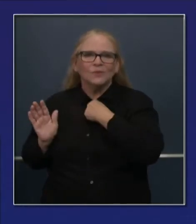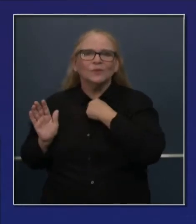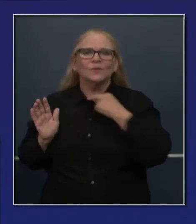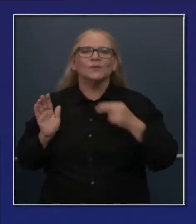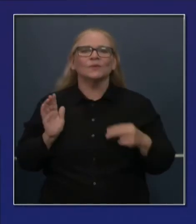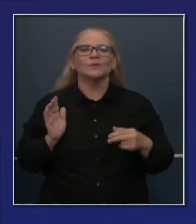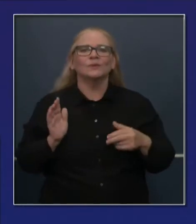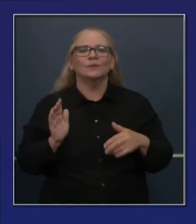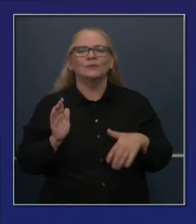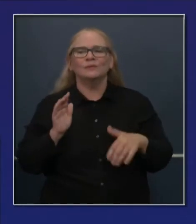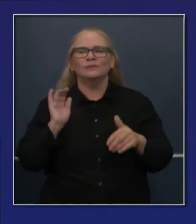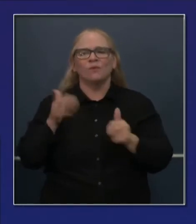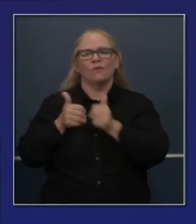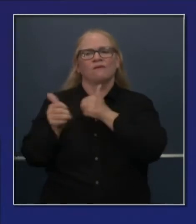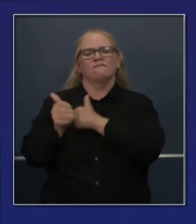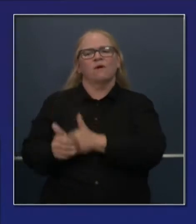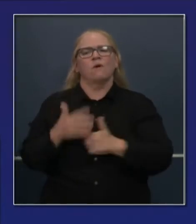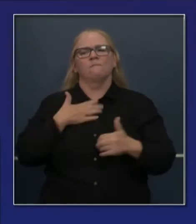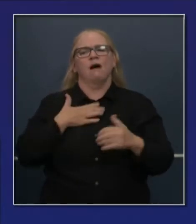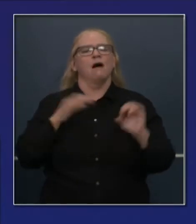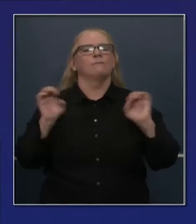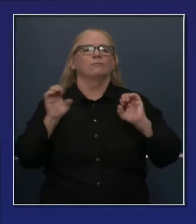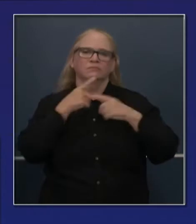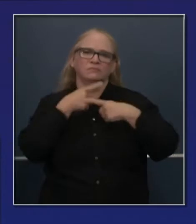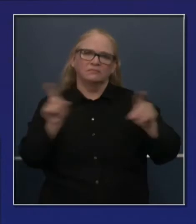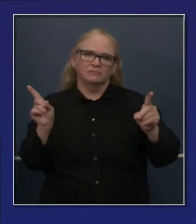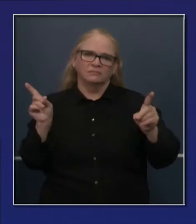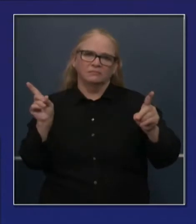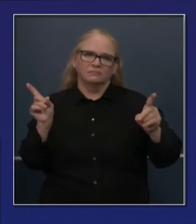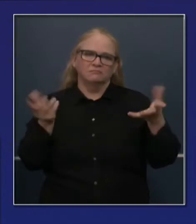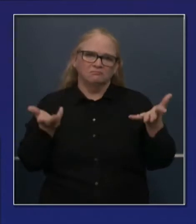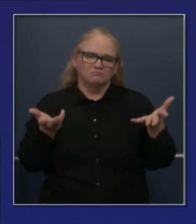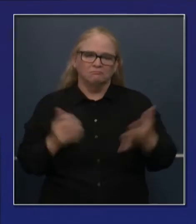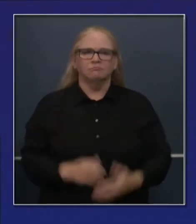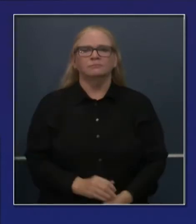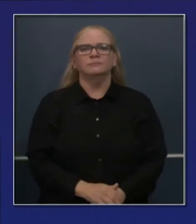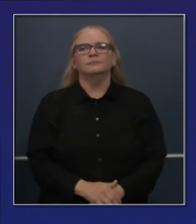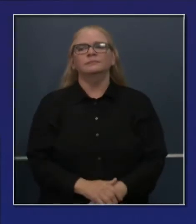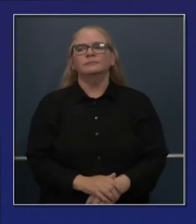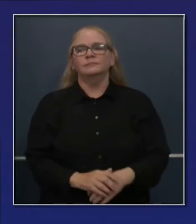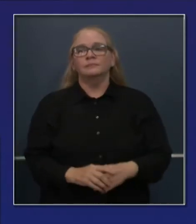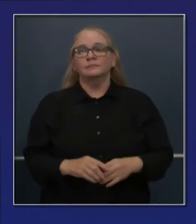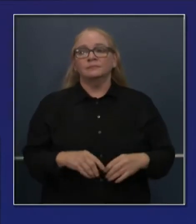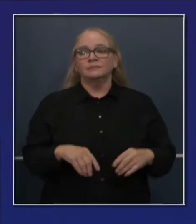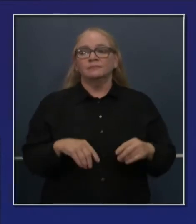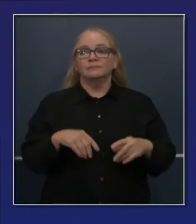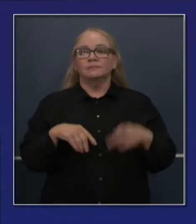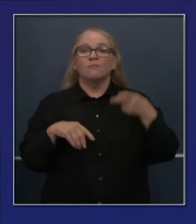proclamation that I've put forward. Accordingly, we're working with ports up and down the state of California.